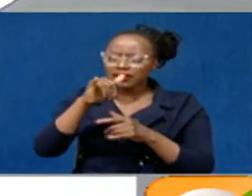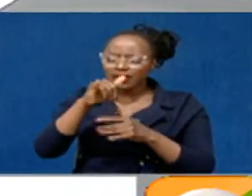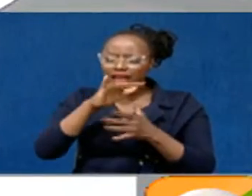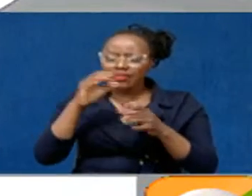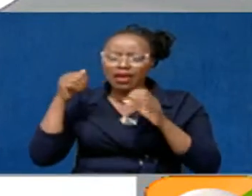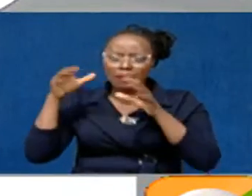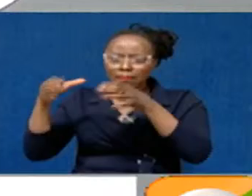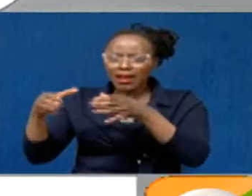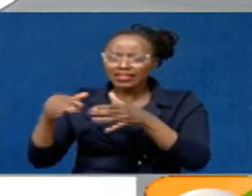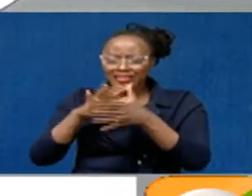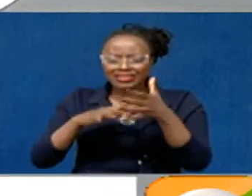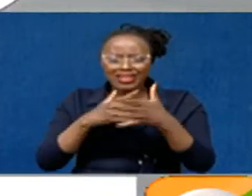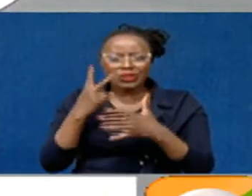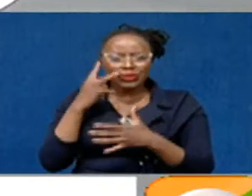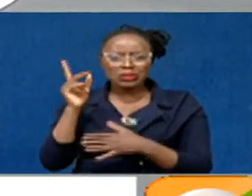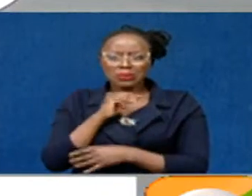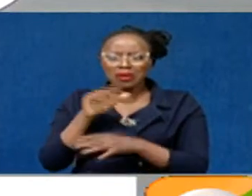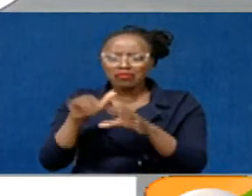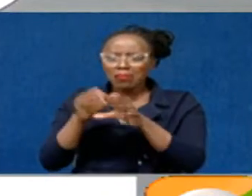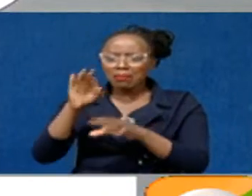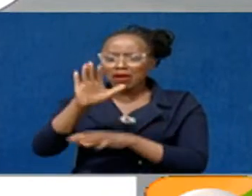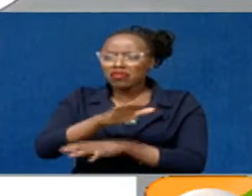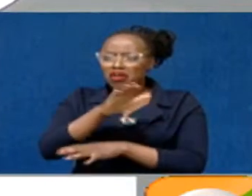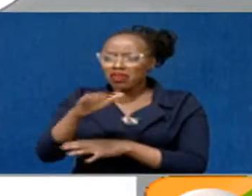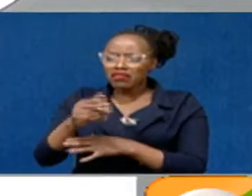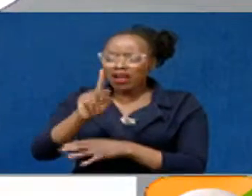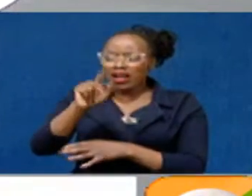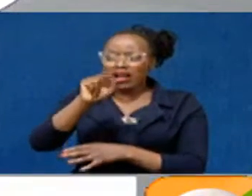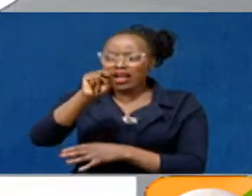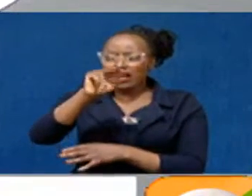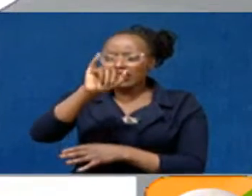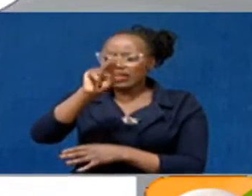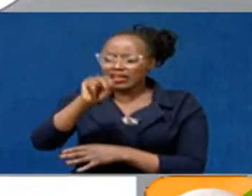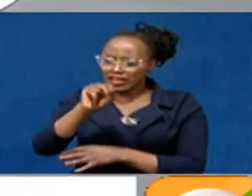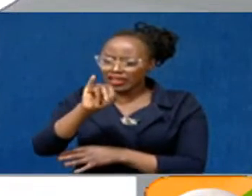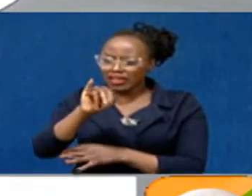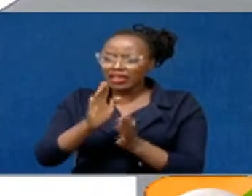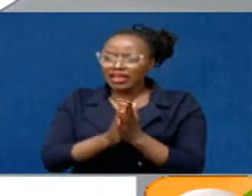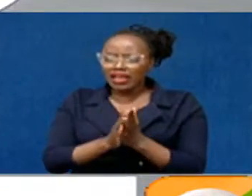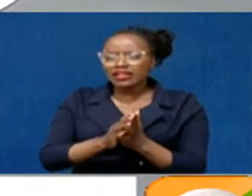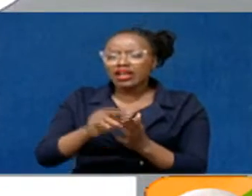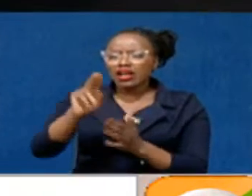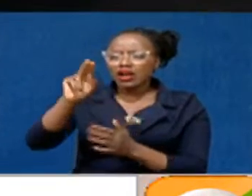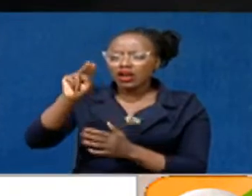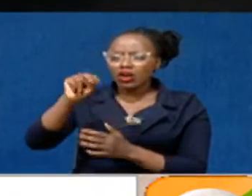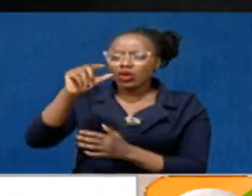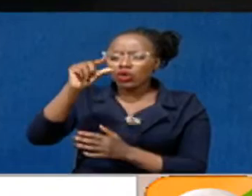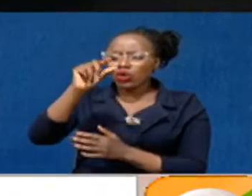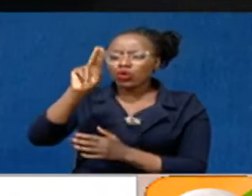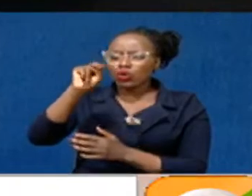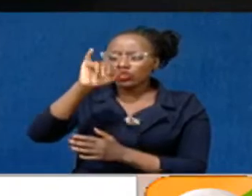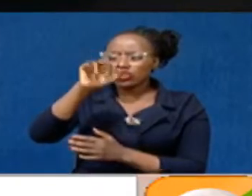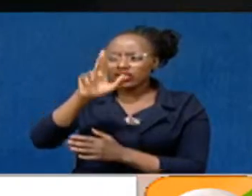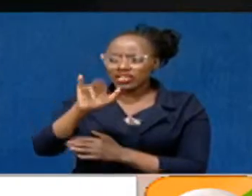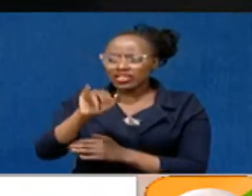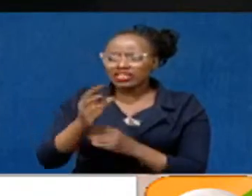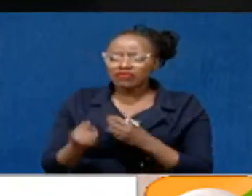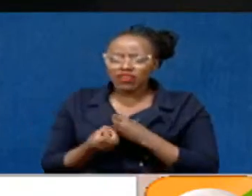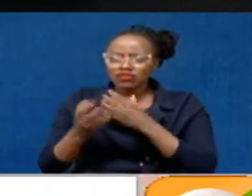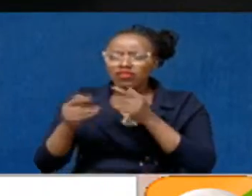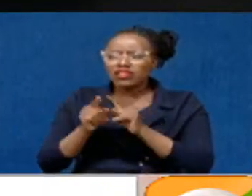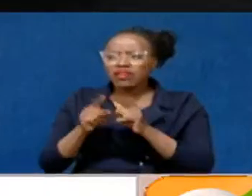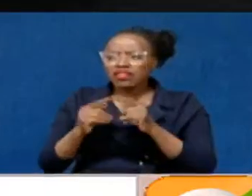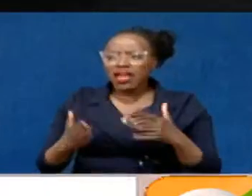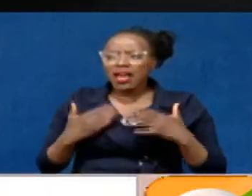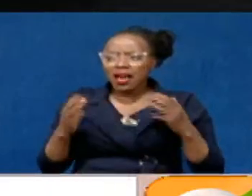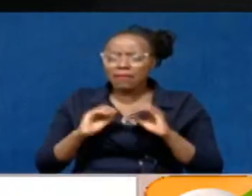so much disquiet, right? I mean, we saw the members of parliament, is it Kanini Kega and Ngunjira Mbogo and a number of others, Joshua Kutunyi, expressing displeasure